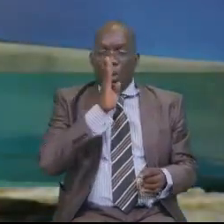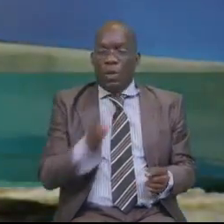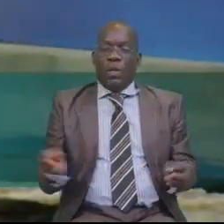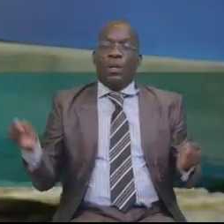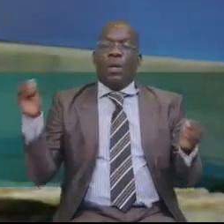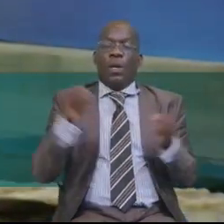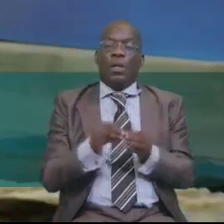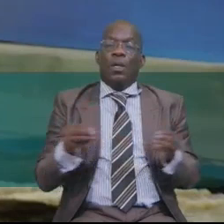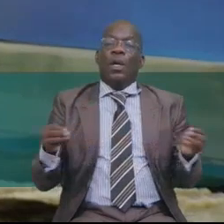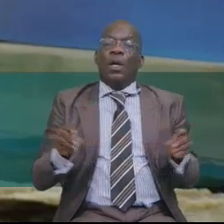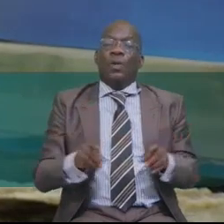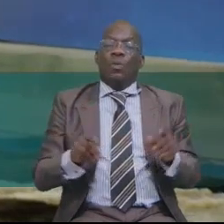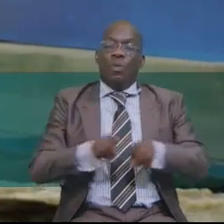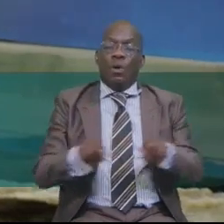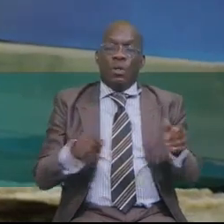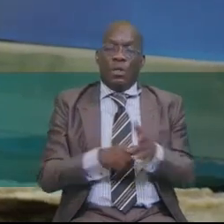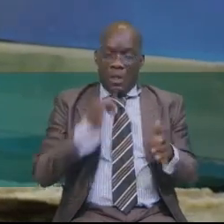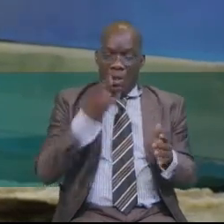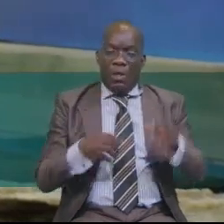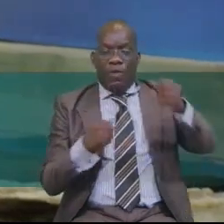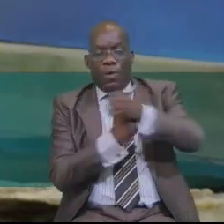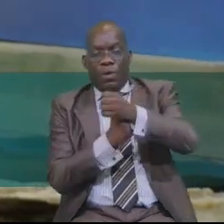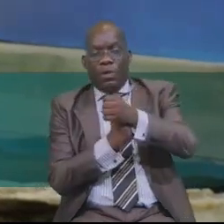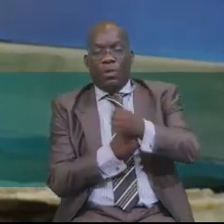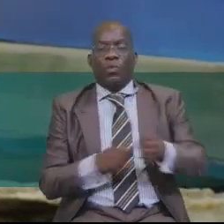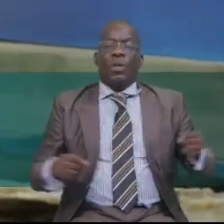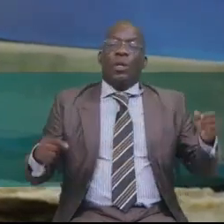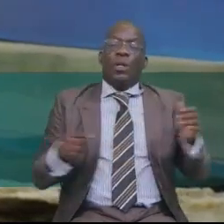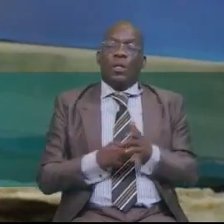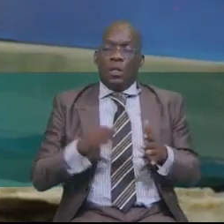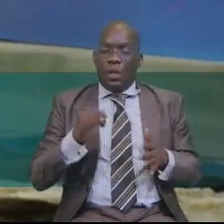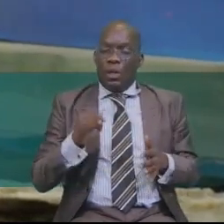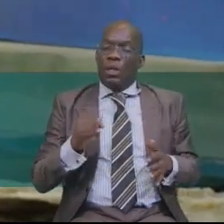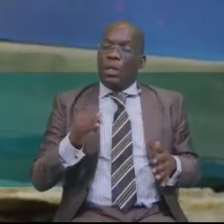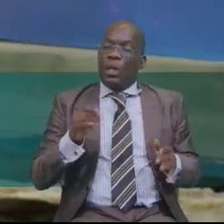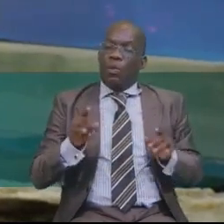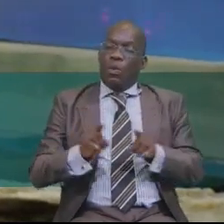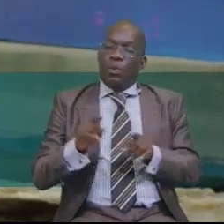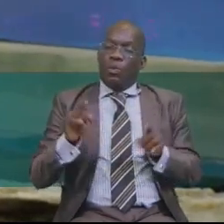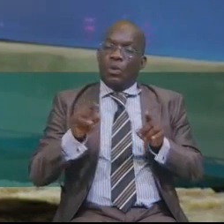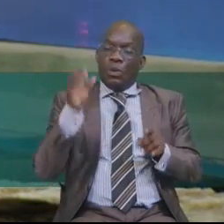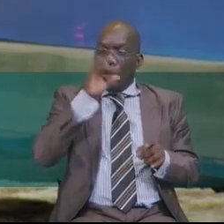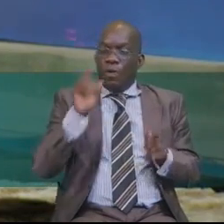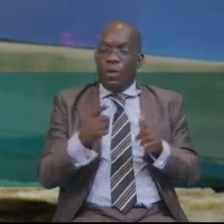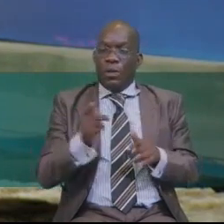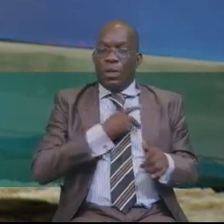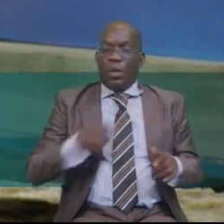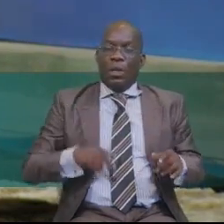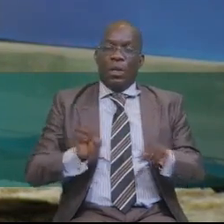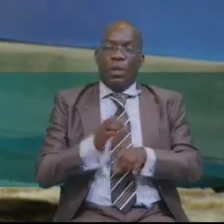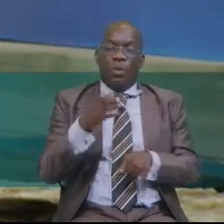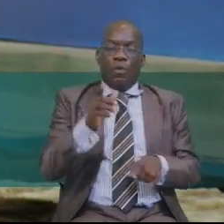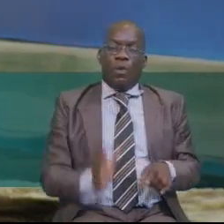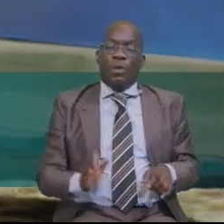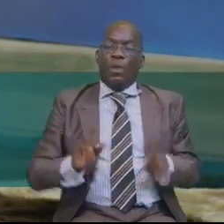the foundation. Seek ye first the kingdom of God. What does that mean? Seek